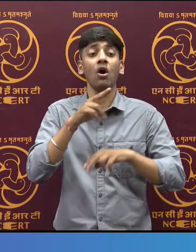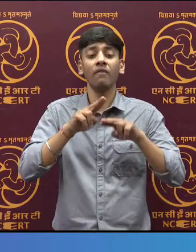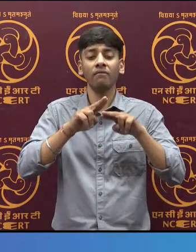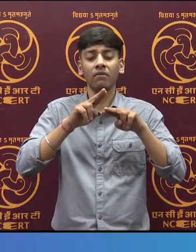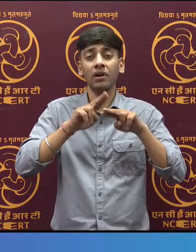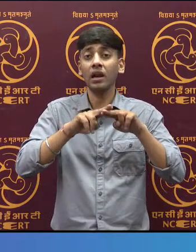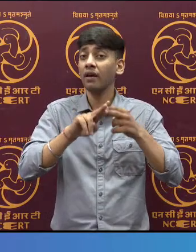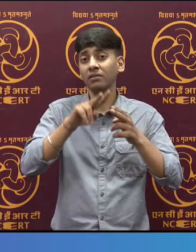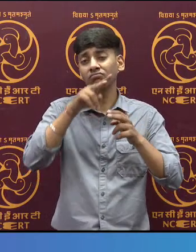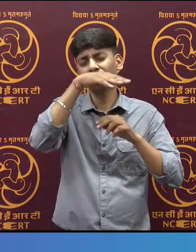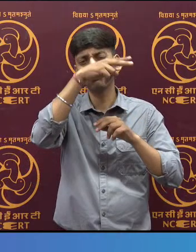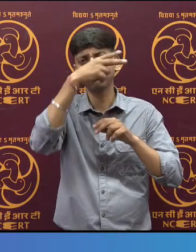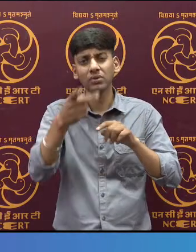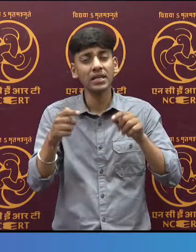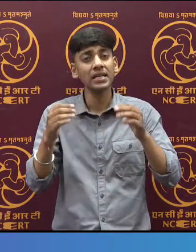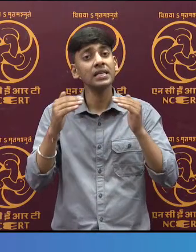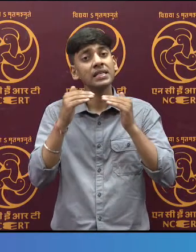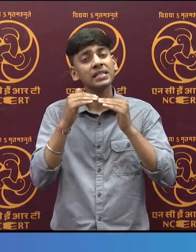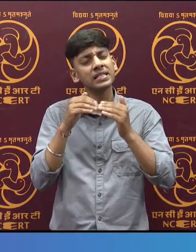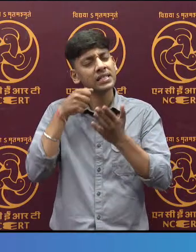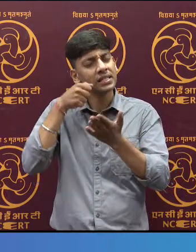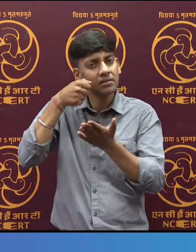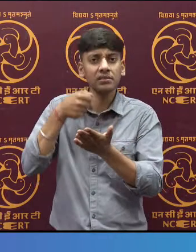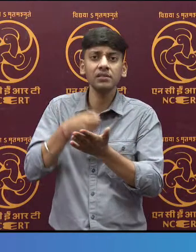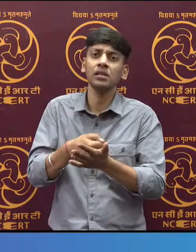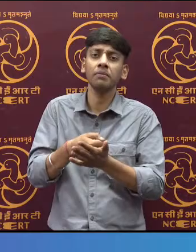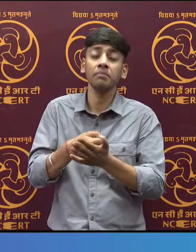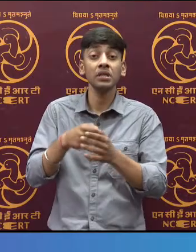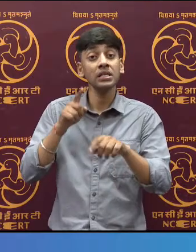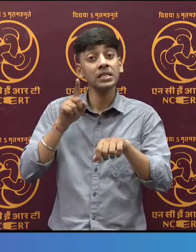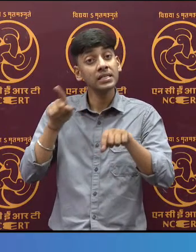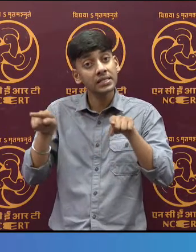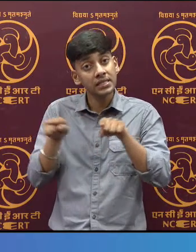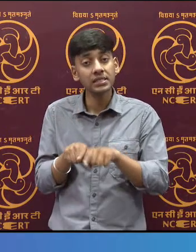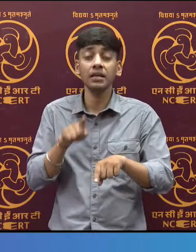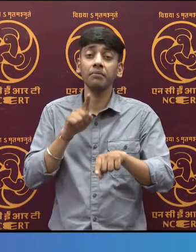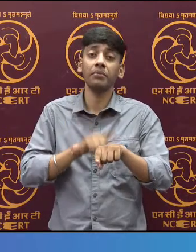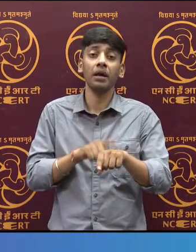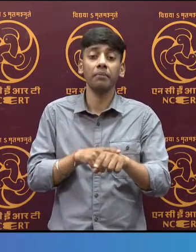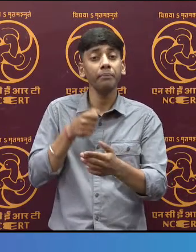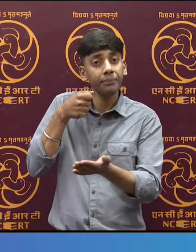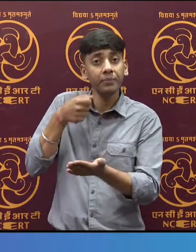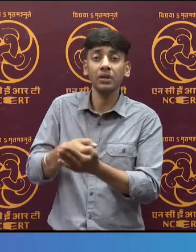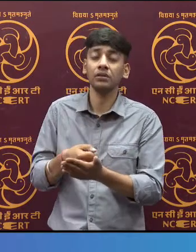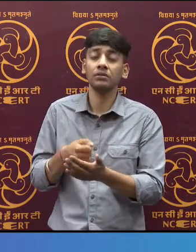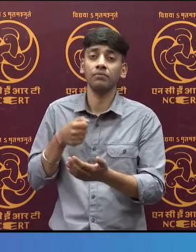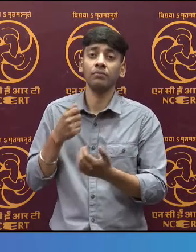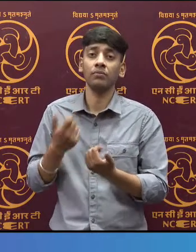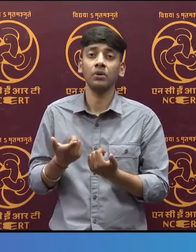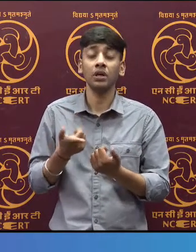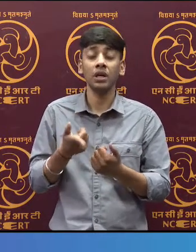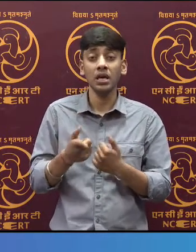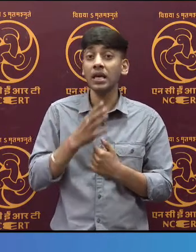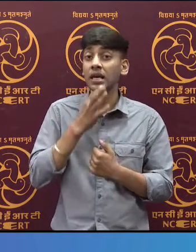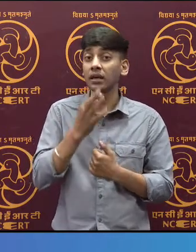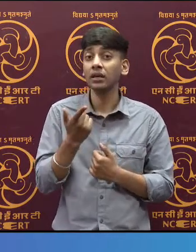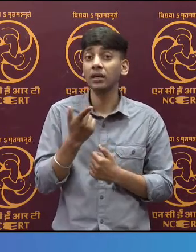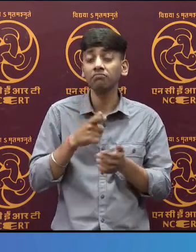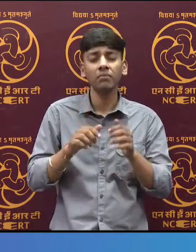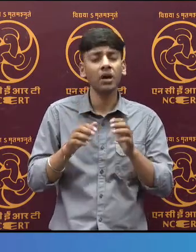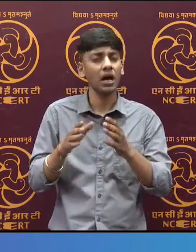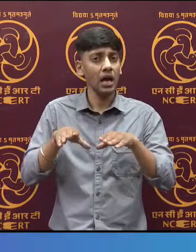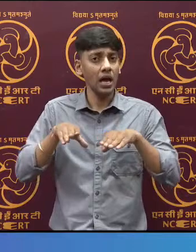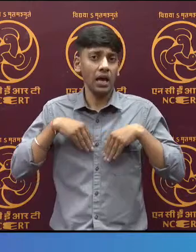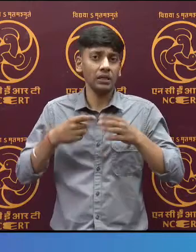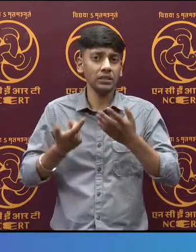the bottom of the cylinder of their glass jar at the same time, because now except the gravitational